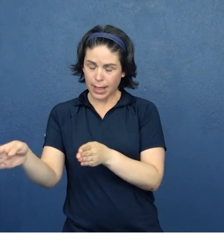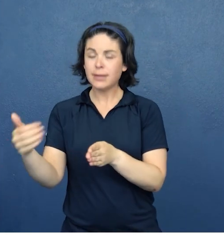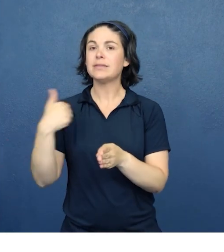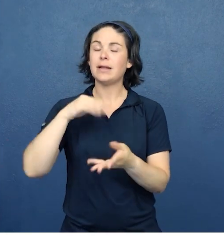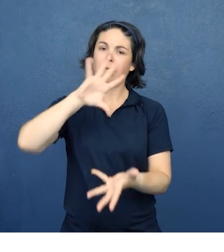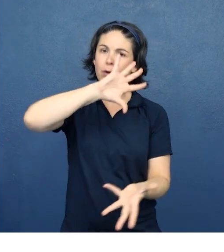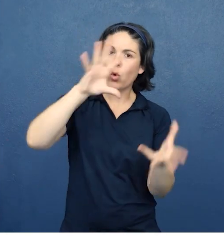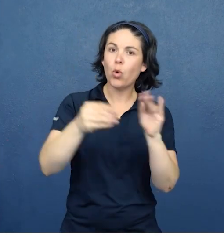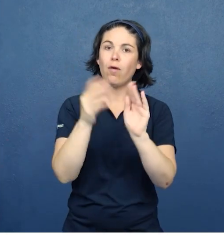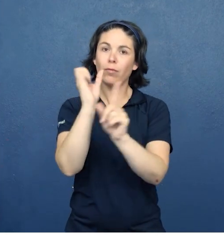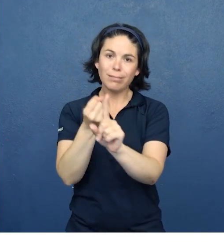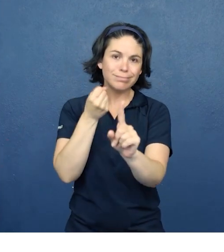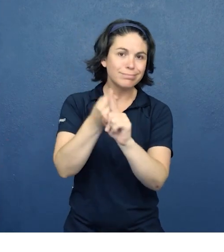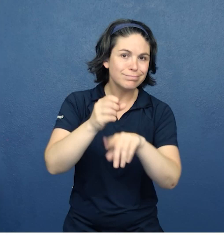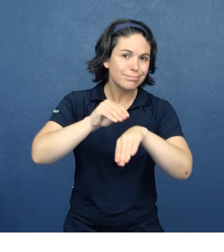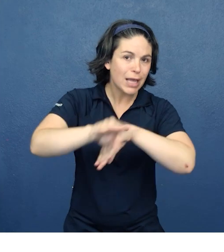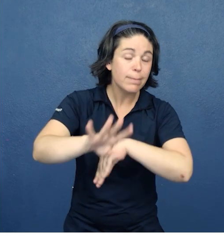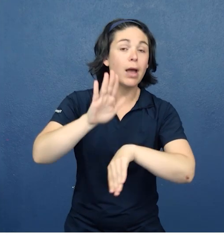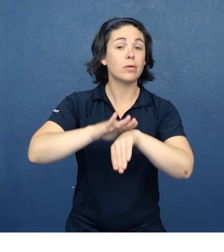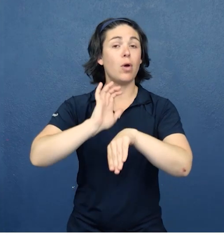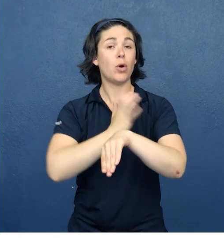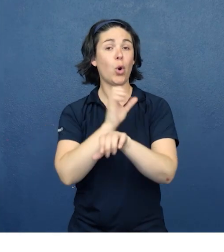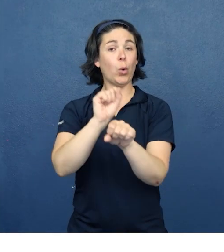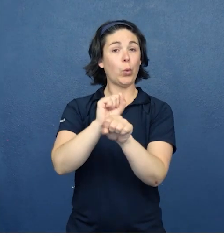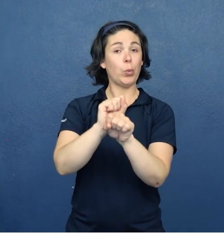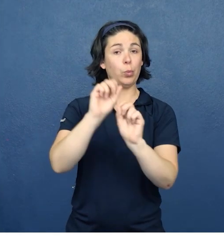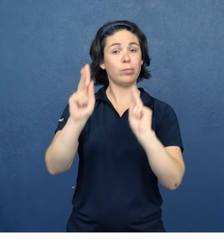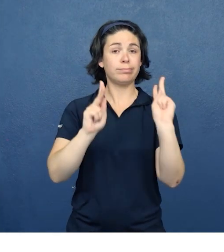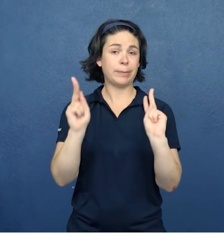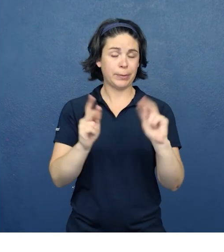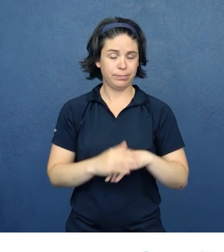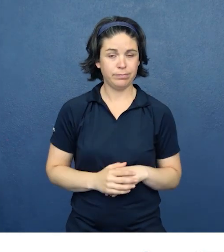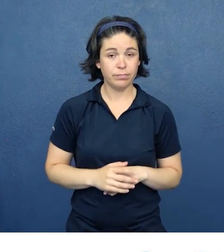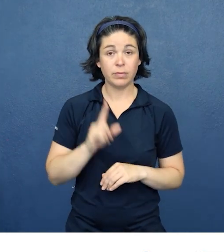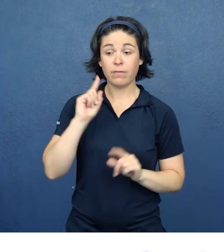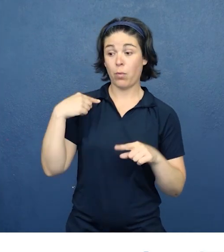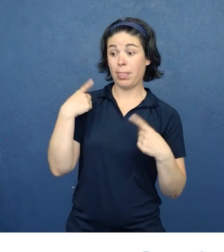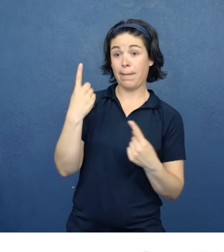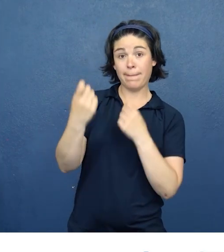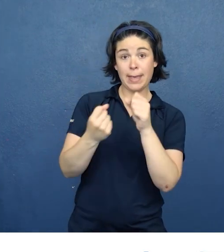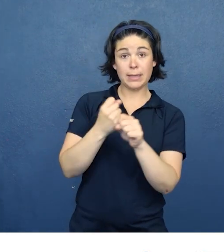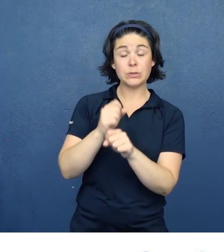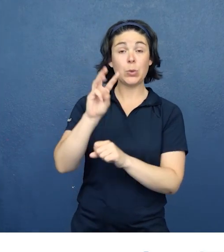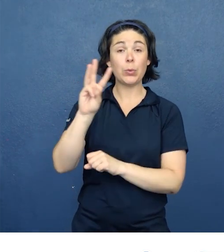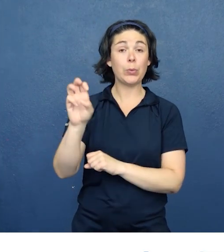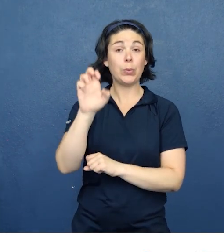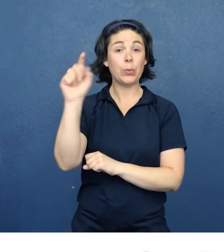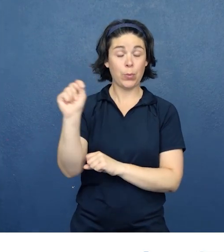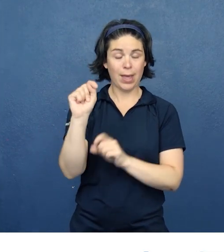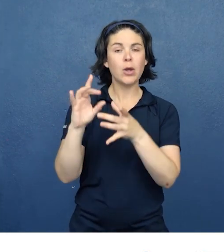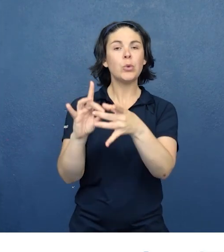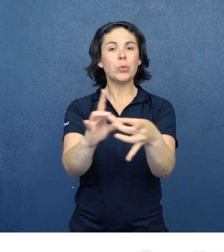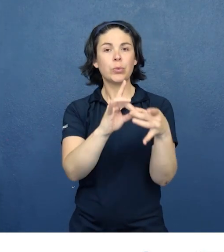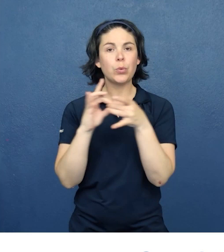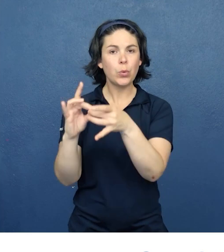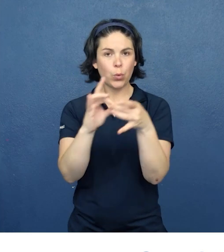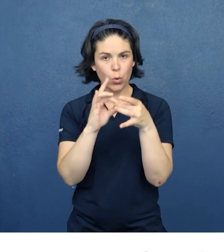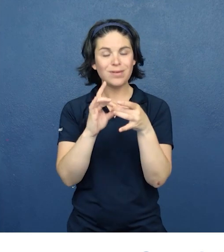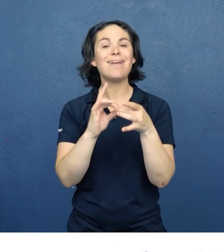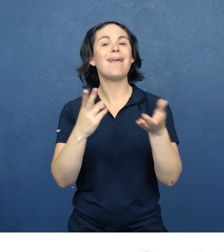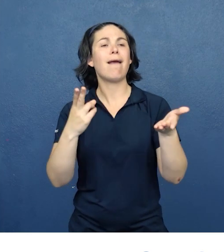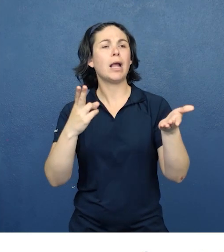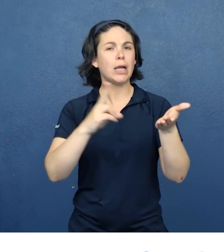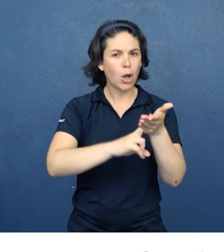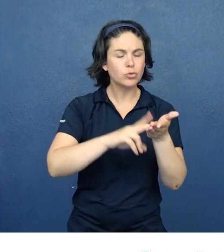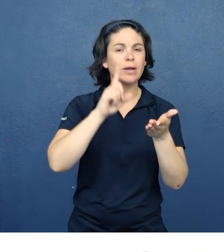overall impact on our workforce as a whole. Over the past year, WET conducted, coordinated, or contracted